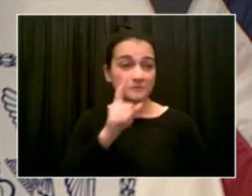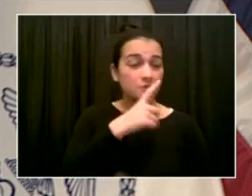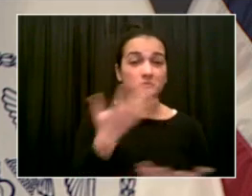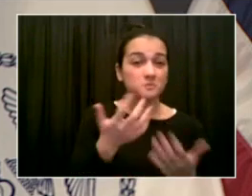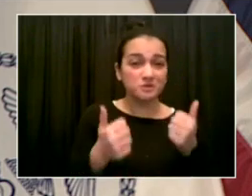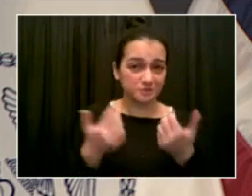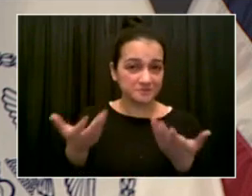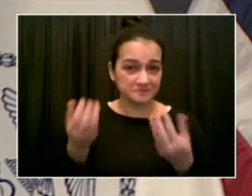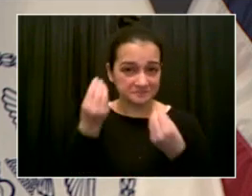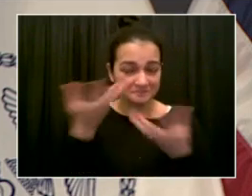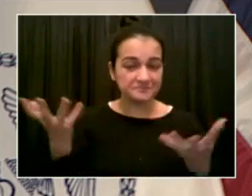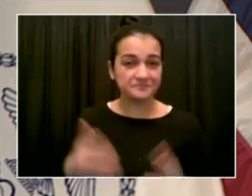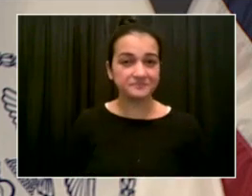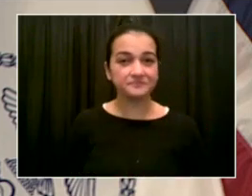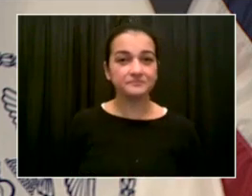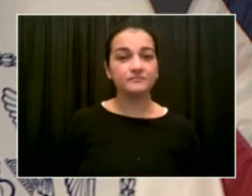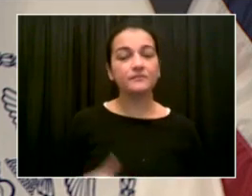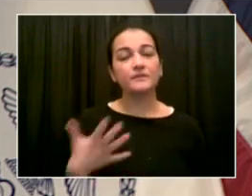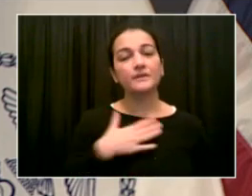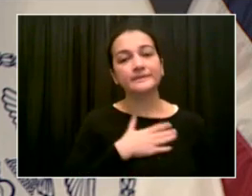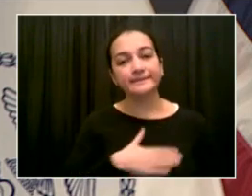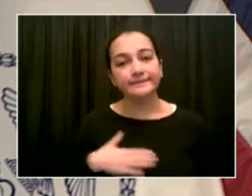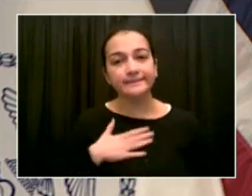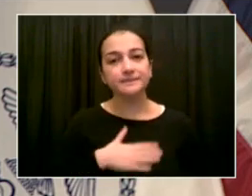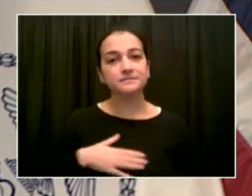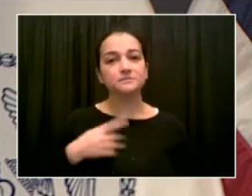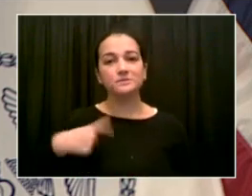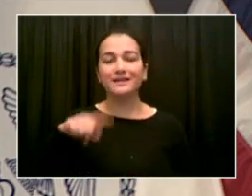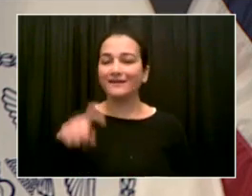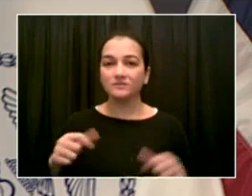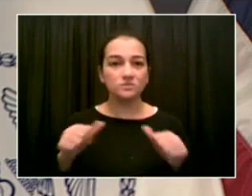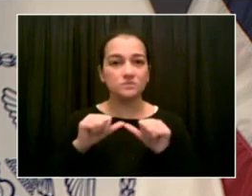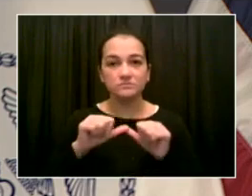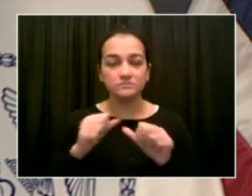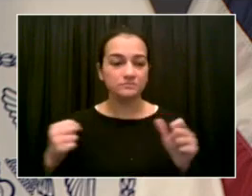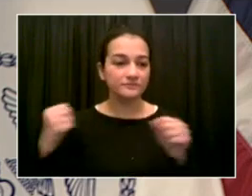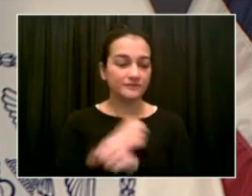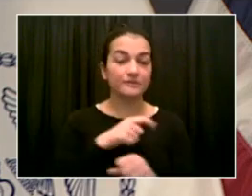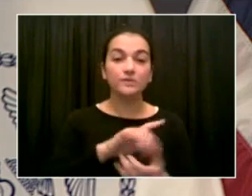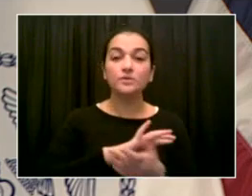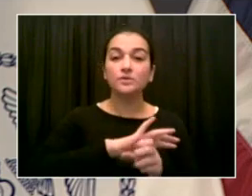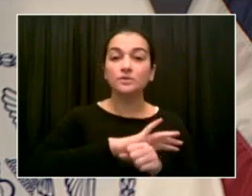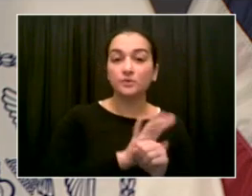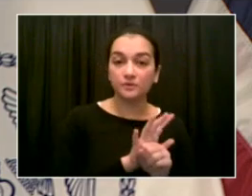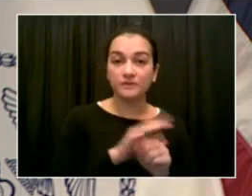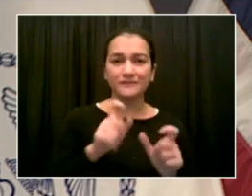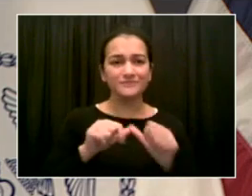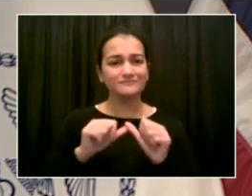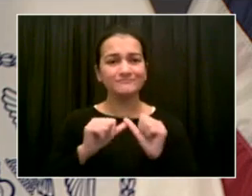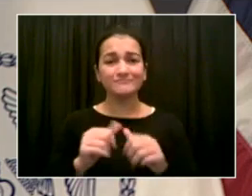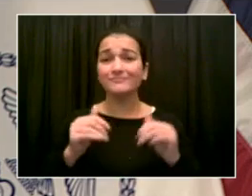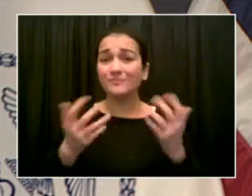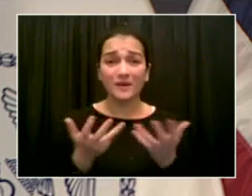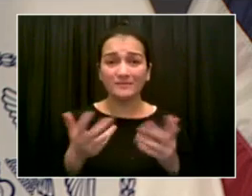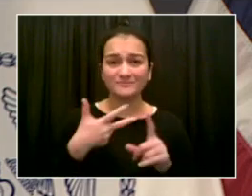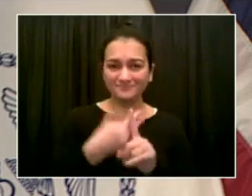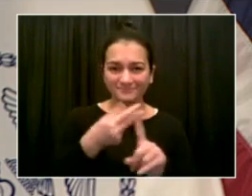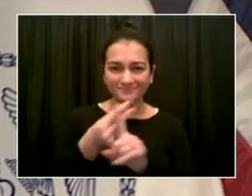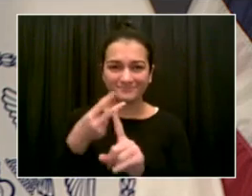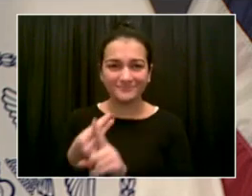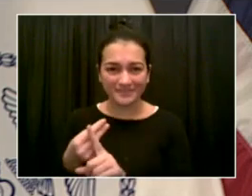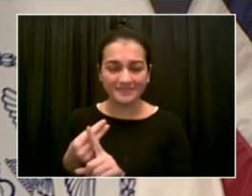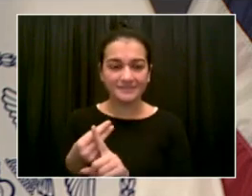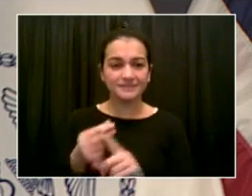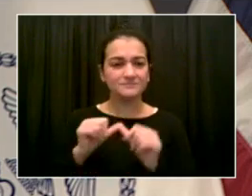so we can get everyone safe, especially with the holidays and the colder weather coming on. Let's get everyone to be safe. Let's get everyone vaccinated. And you saw from those